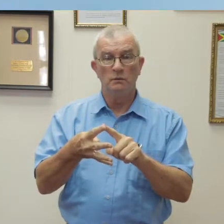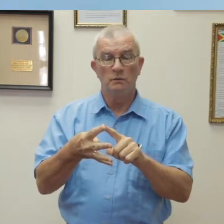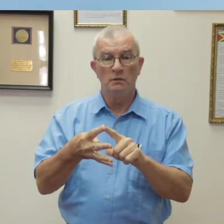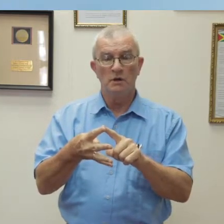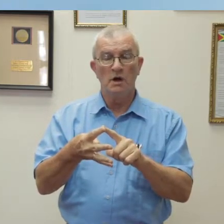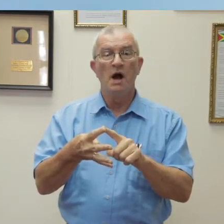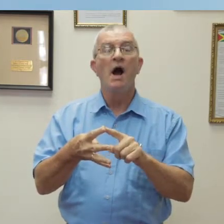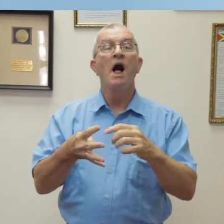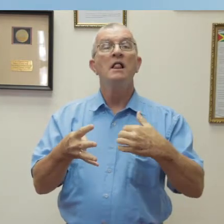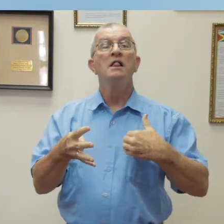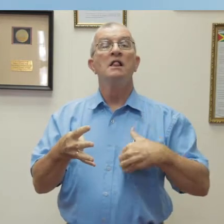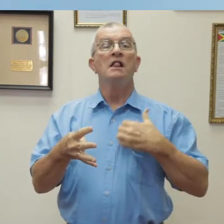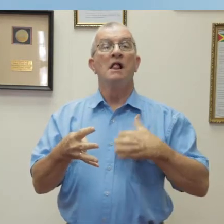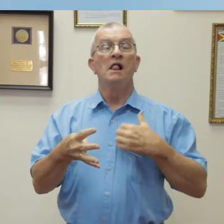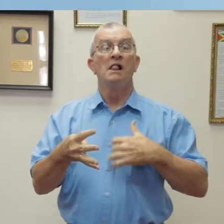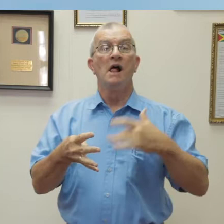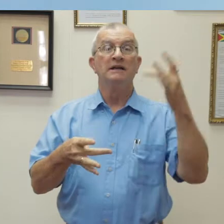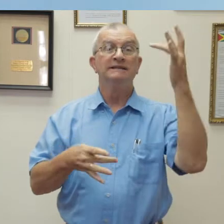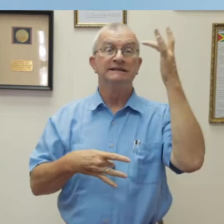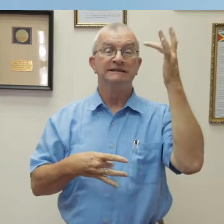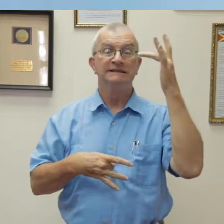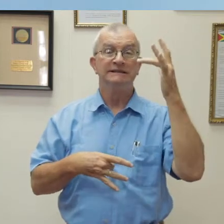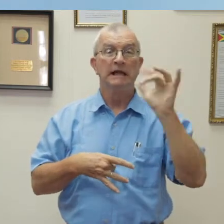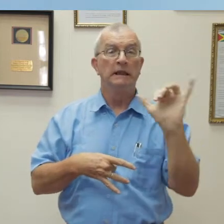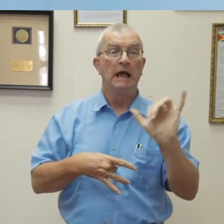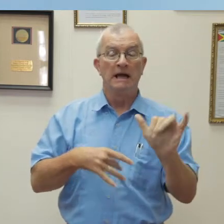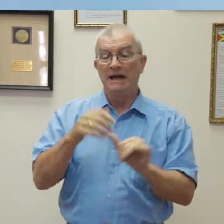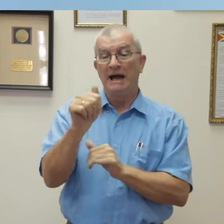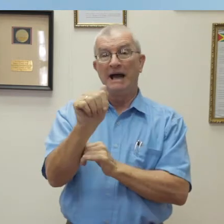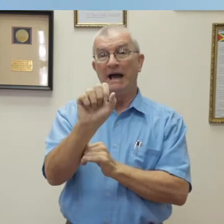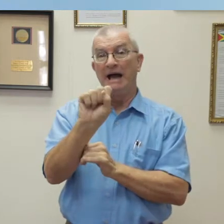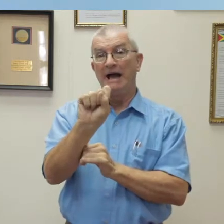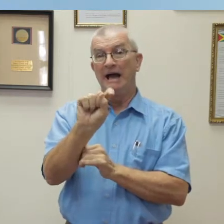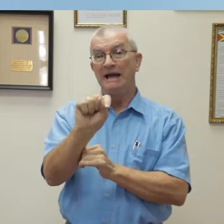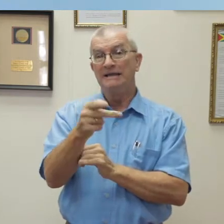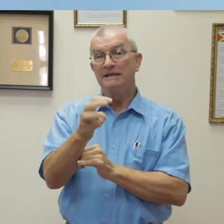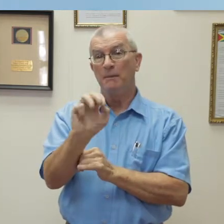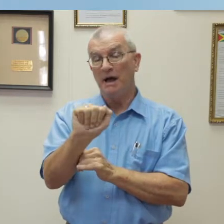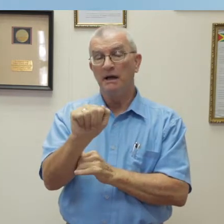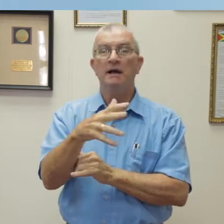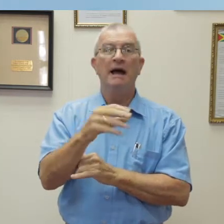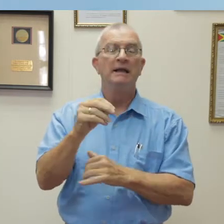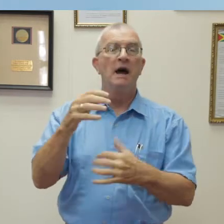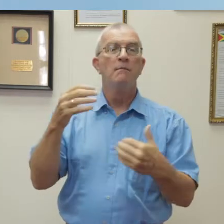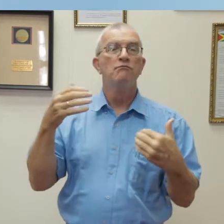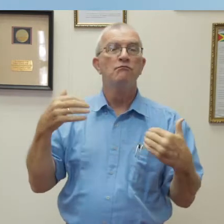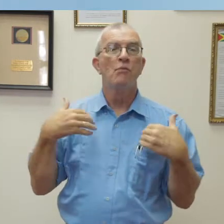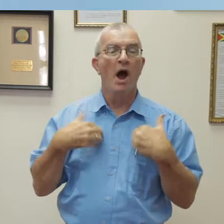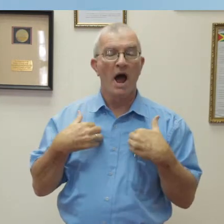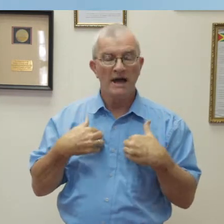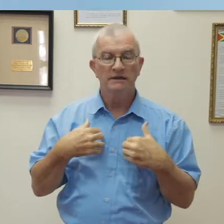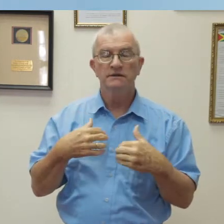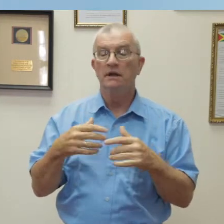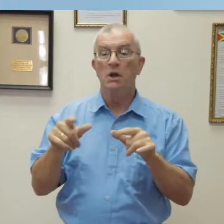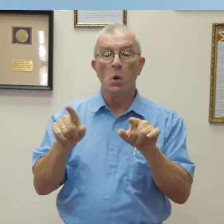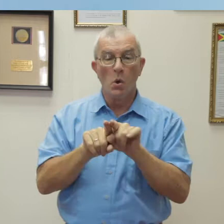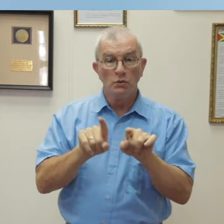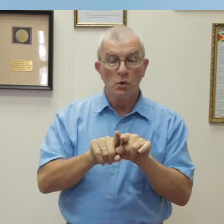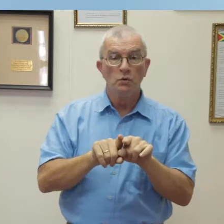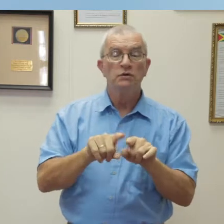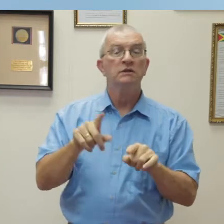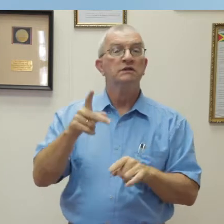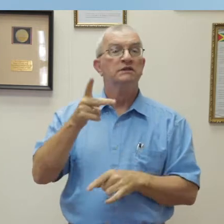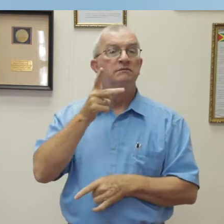lung diseases, such as asthma and bronchitis, as well as those associated with